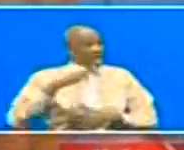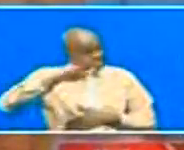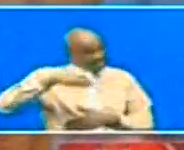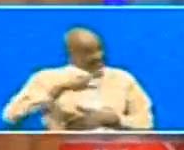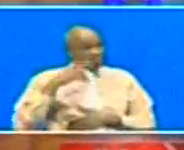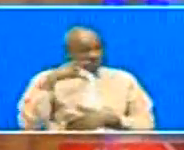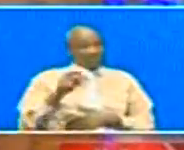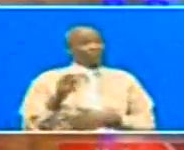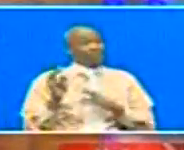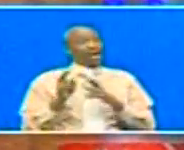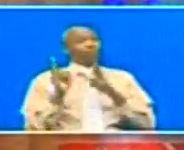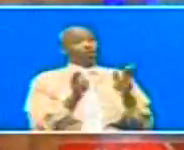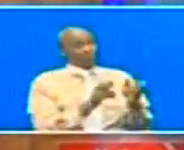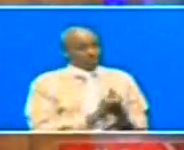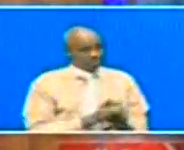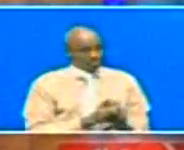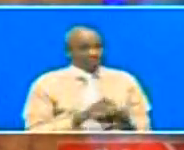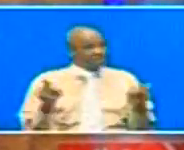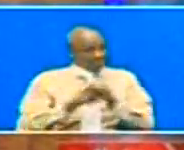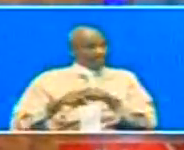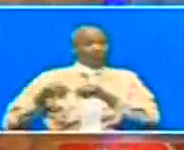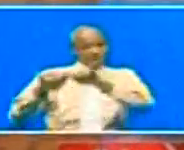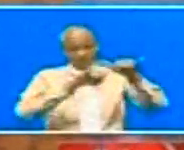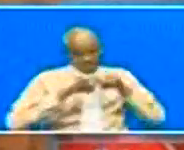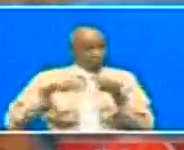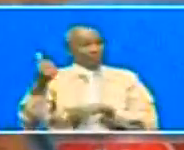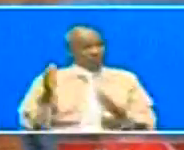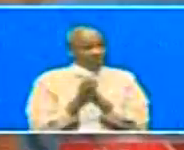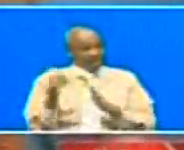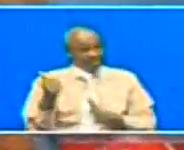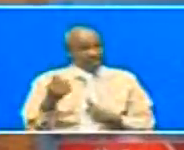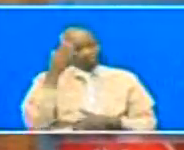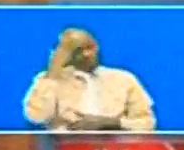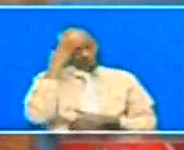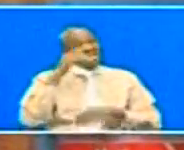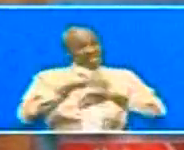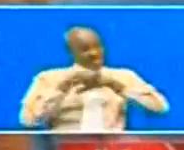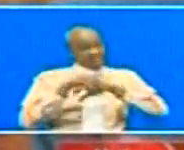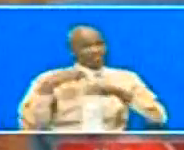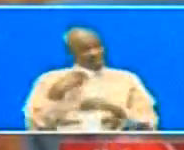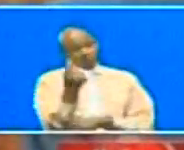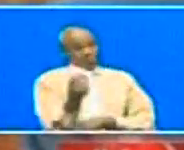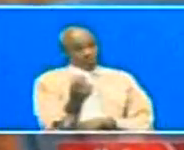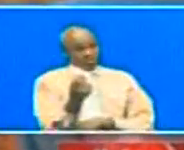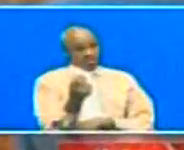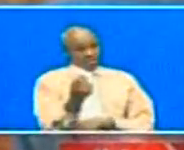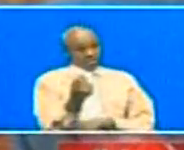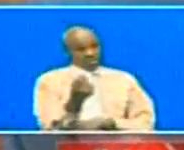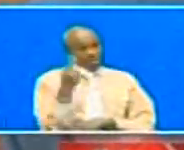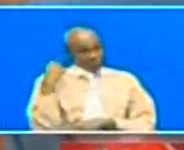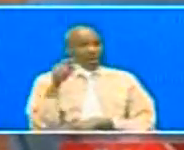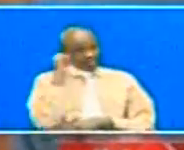become a commoner, if that is the correct word. Yes. You know, kizungu changu ni kidogo. Ah, sio kidogo. So take it easy if